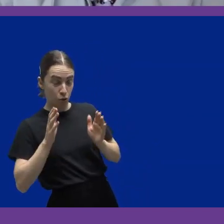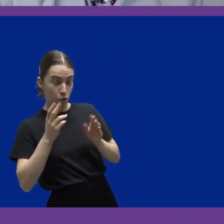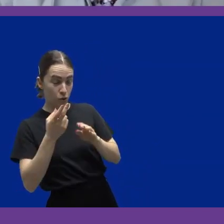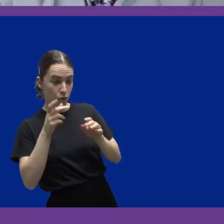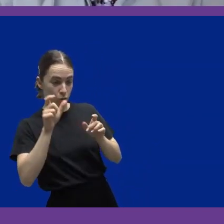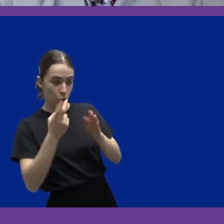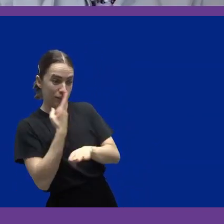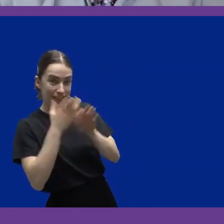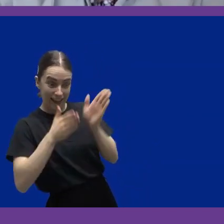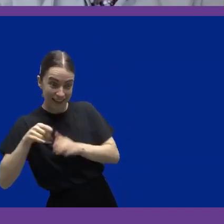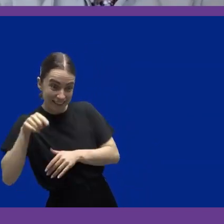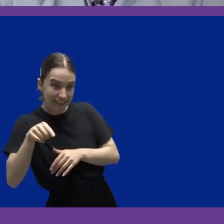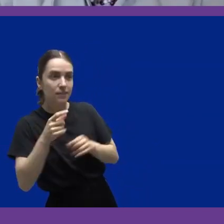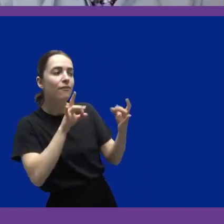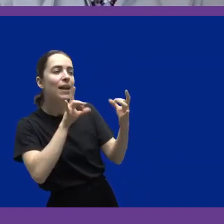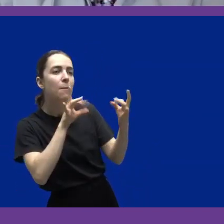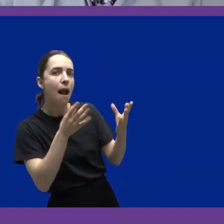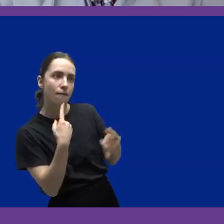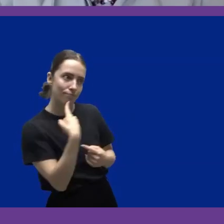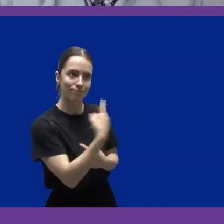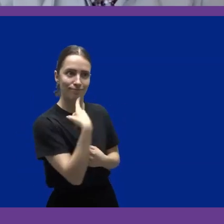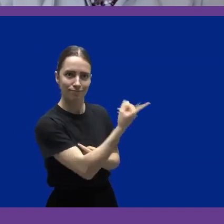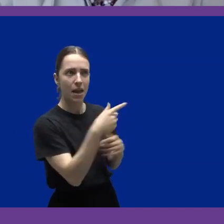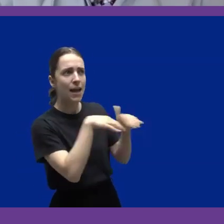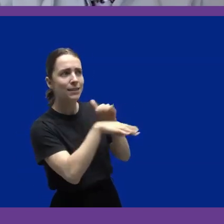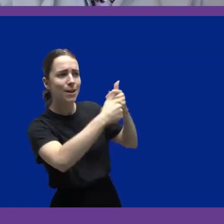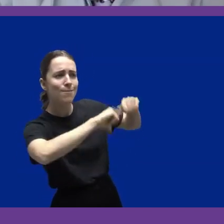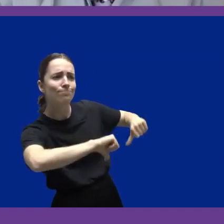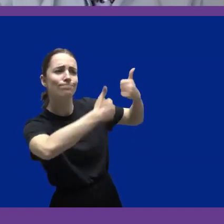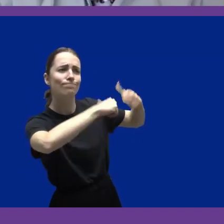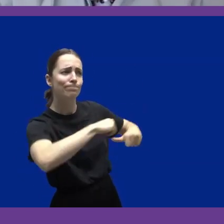obligations of the Act for manufacturers and member states.